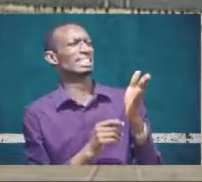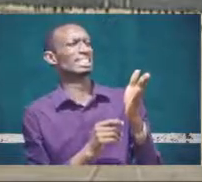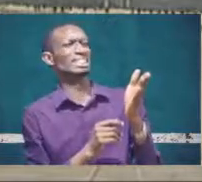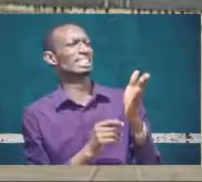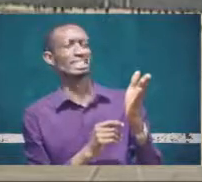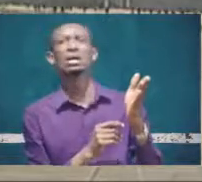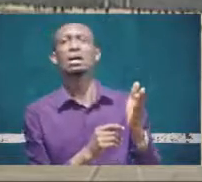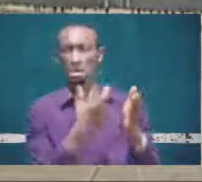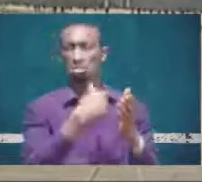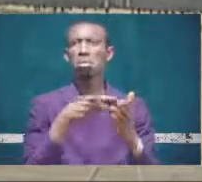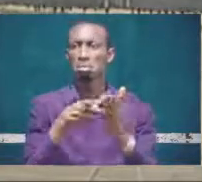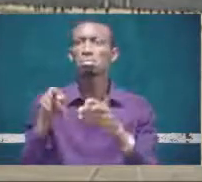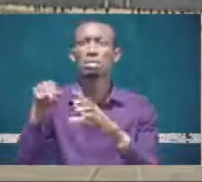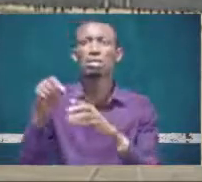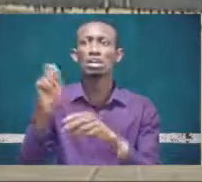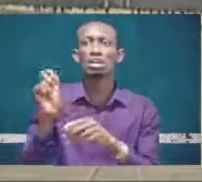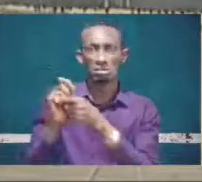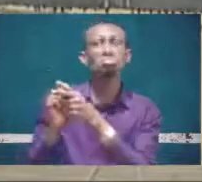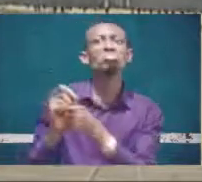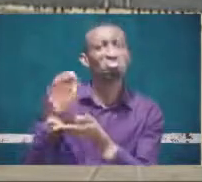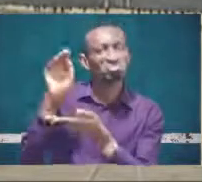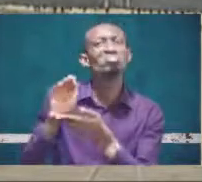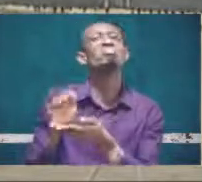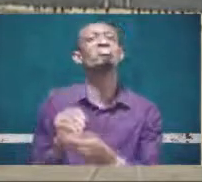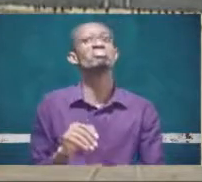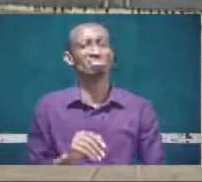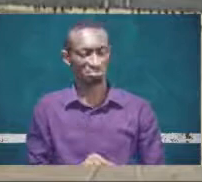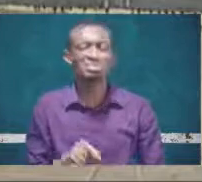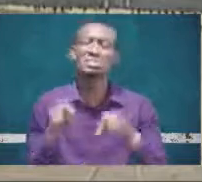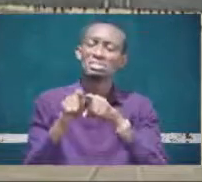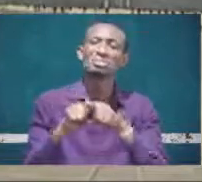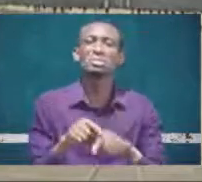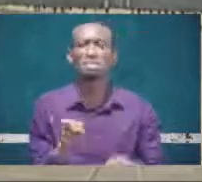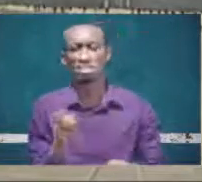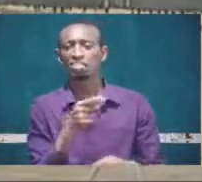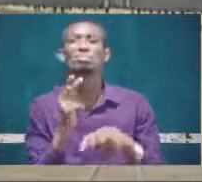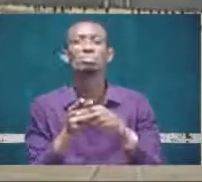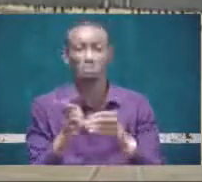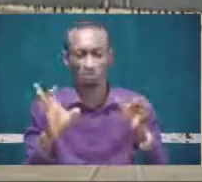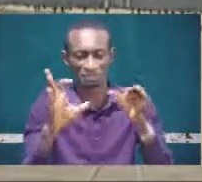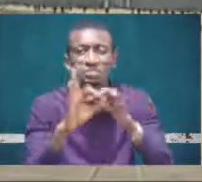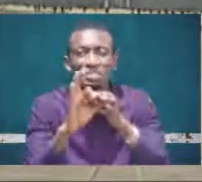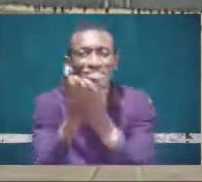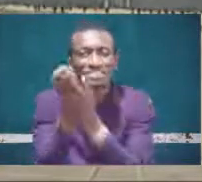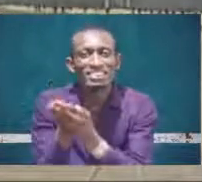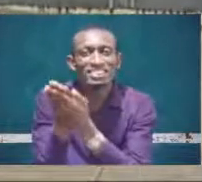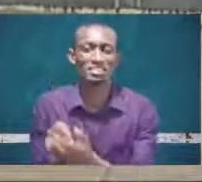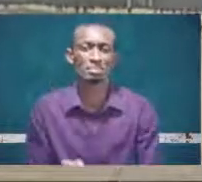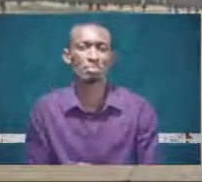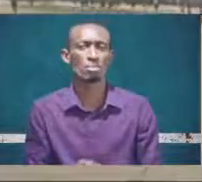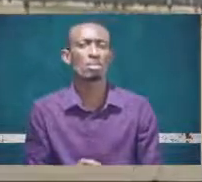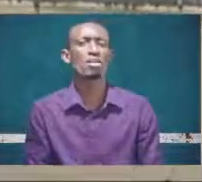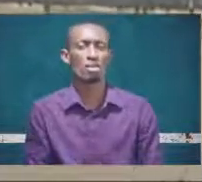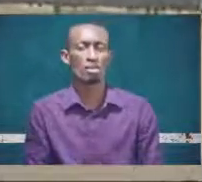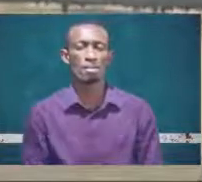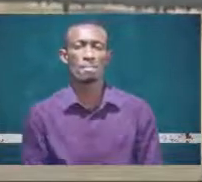pen will reduce. The demand for a pen will reduce. This is joint demand, the demand for goods that are